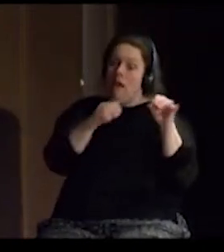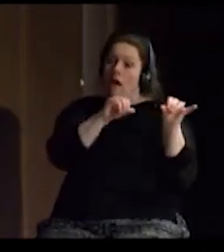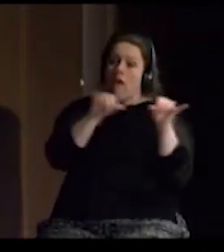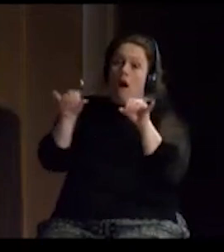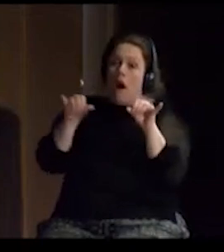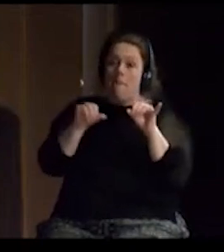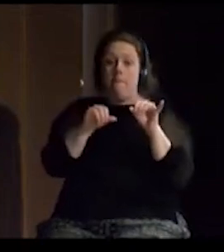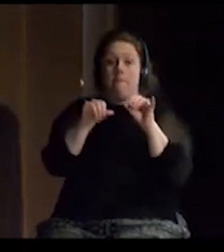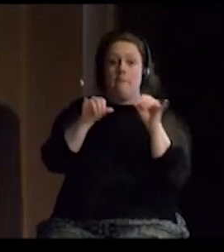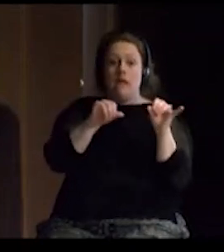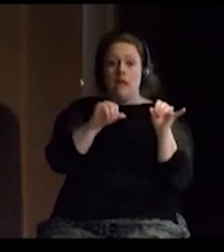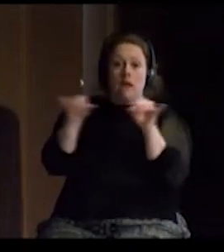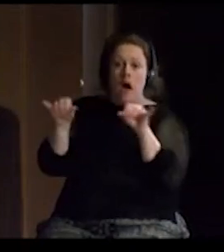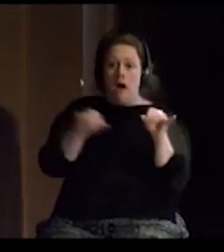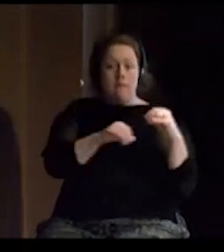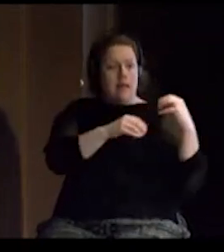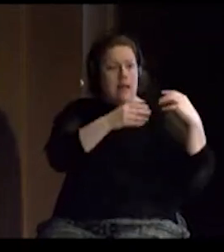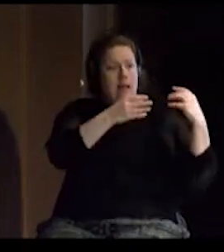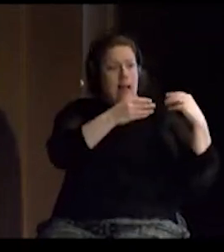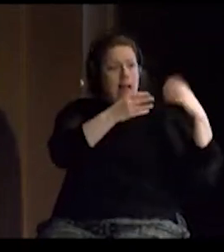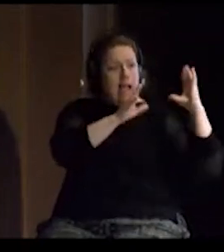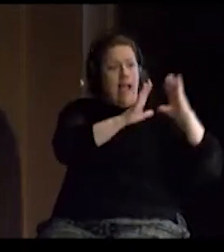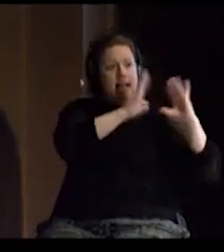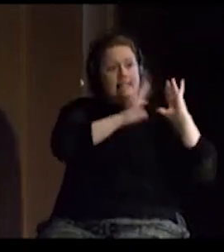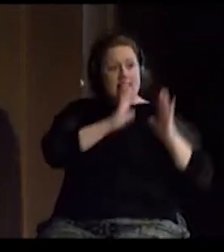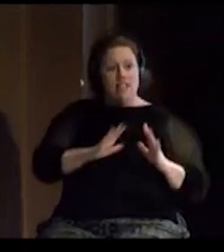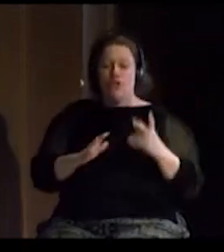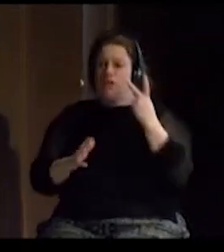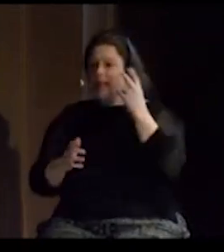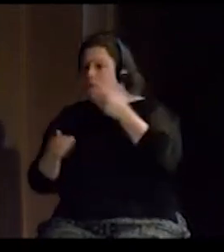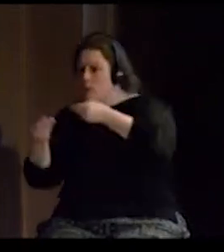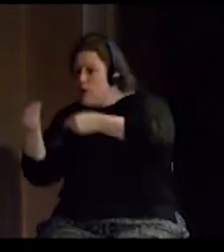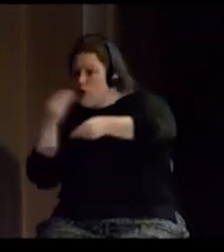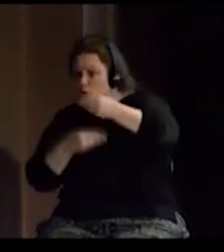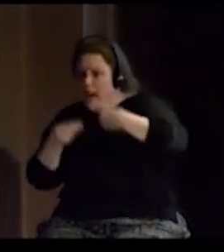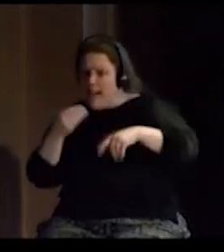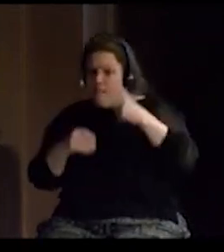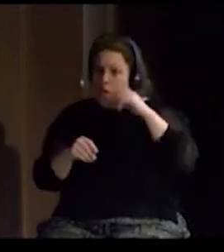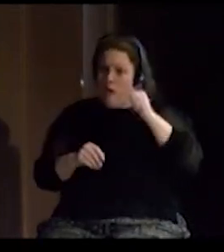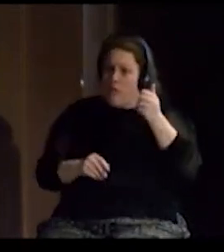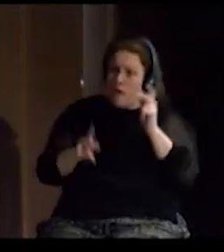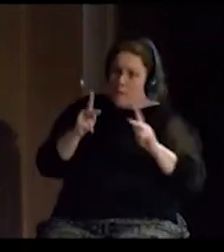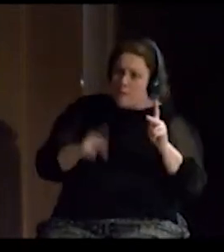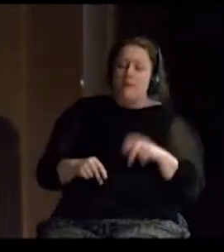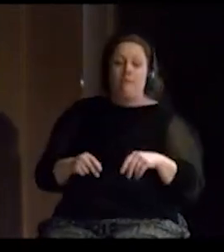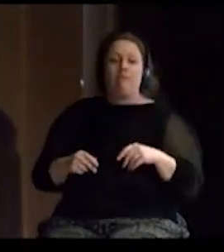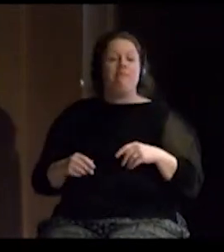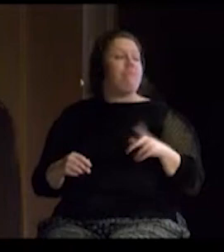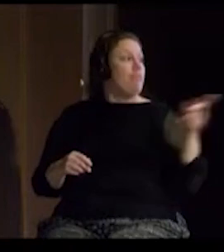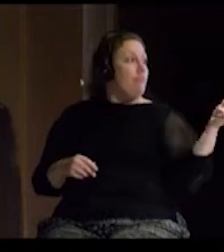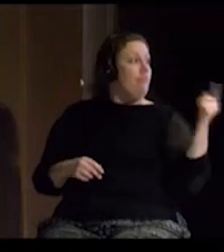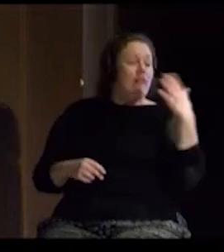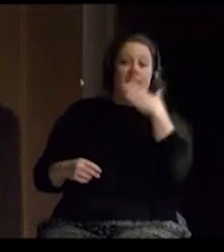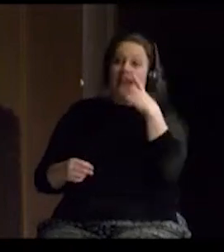ancestors or trading going on between these different peoples? Thank you for that question. Yes,